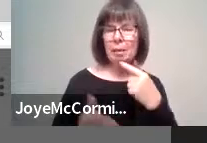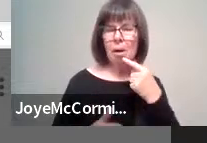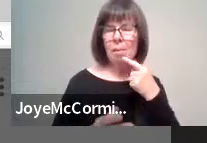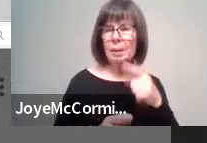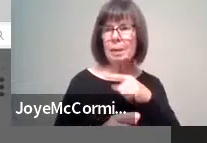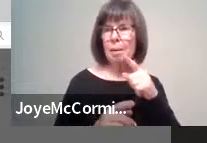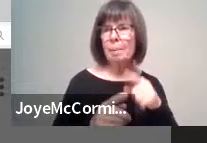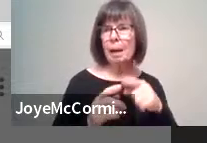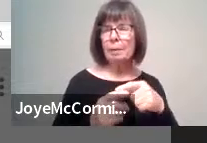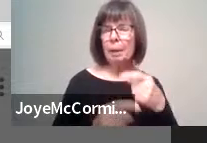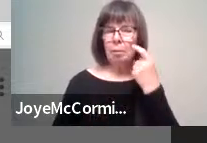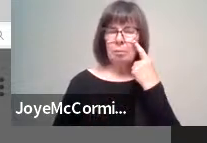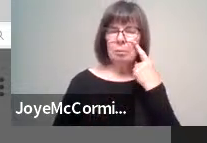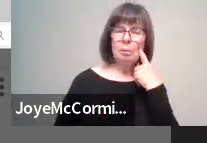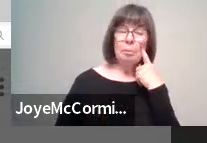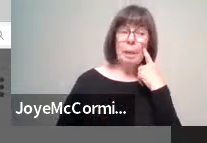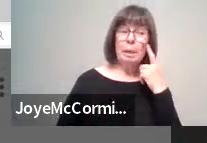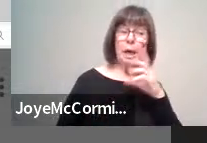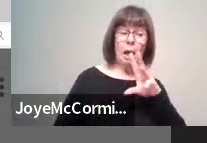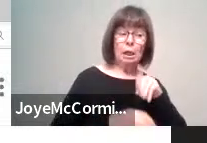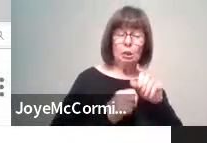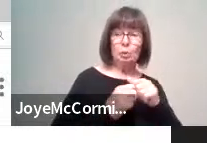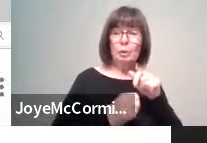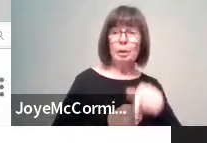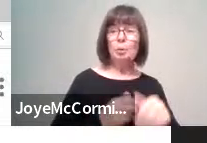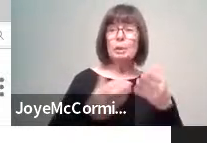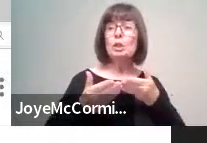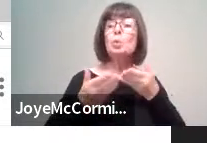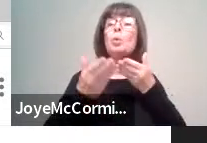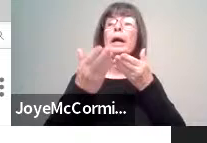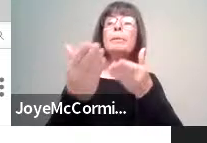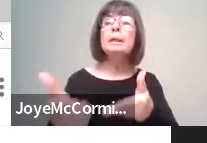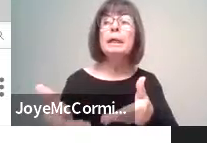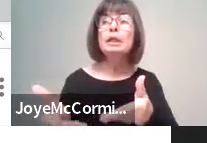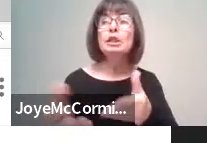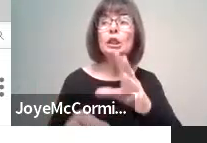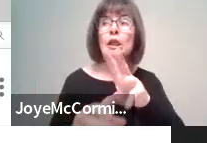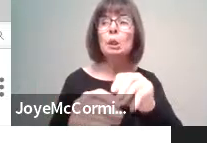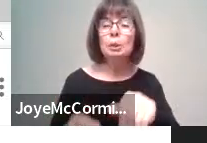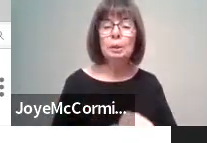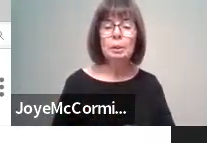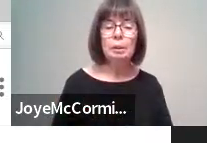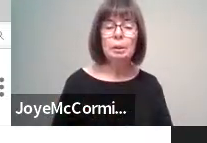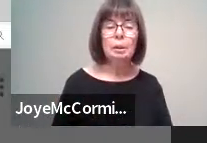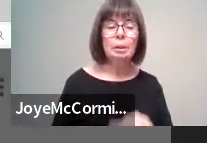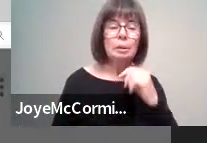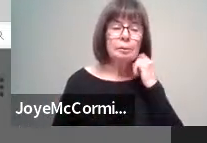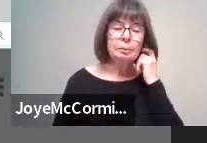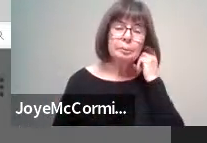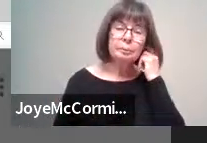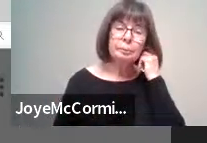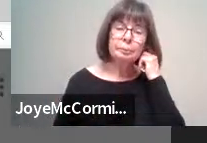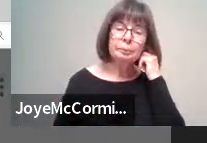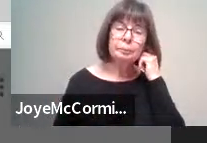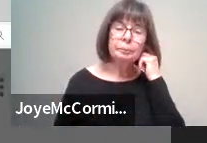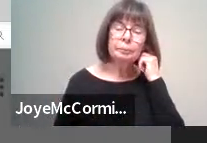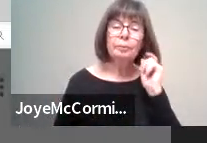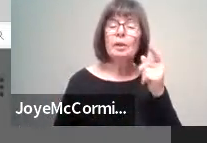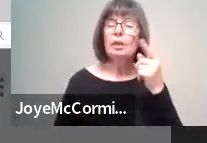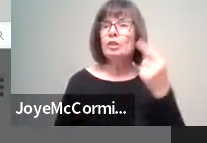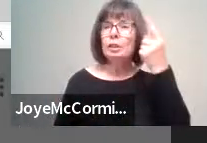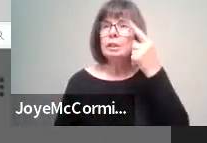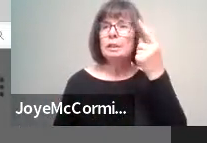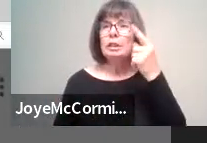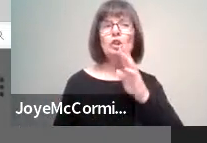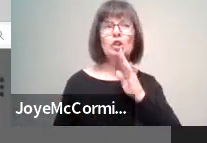but in the comment was also a recommendation to around Okay. how we should consider talking